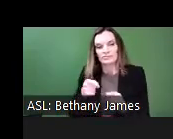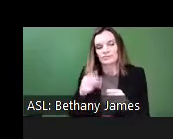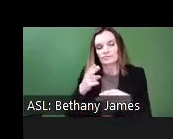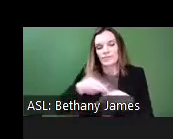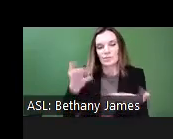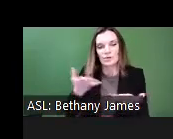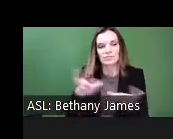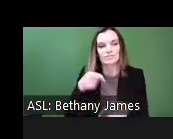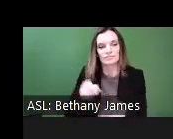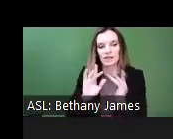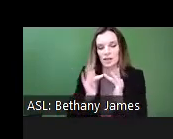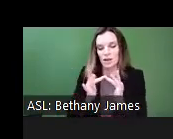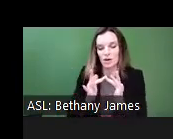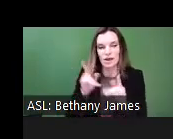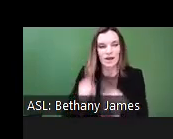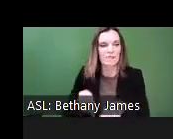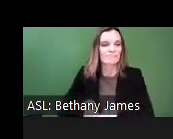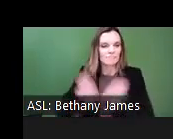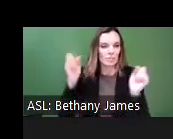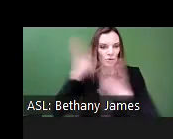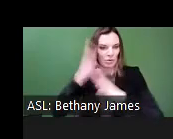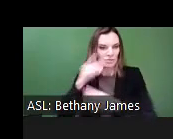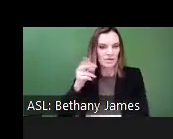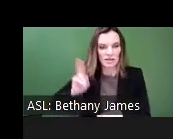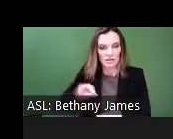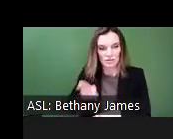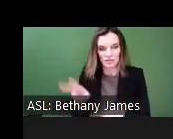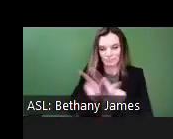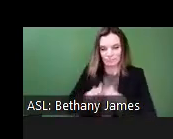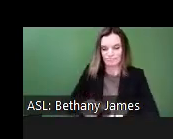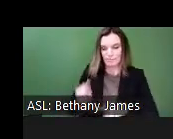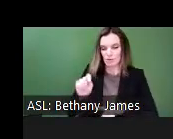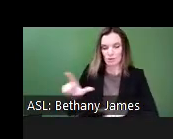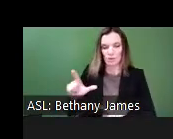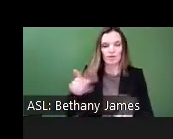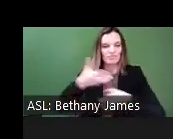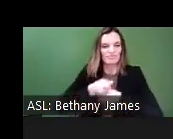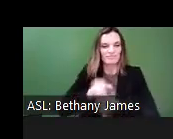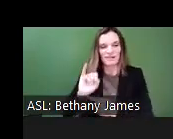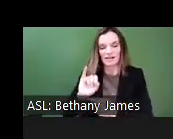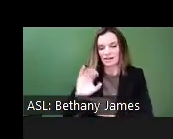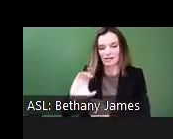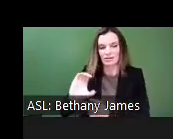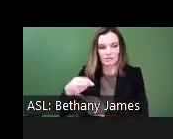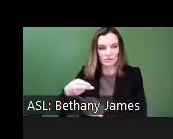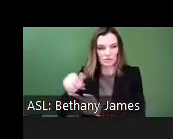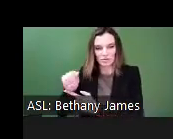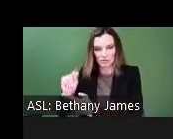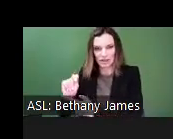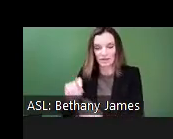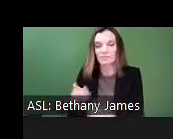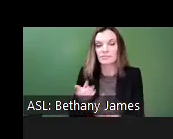an iChat. Your local Michigan Works may be able to help you get a copy. Otherwise, you can go online,